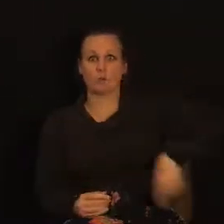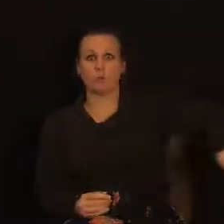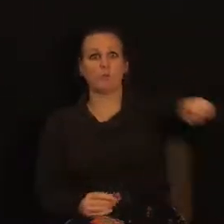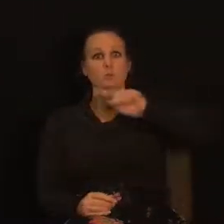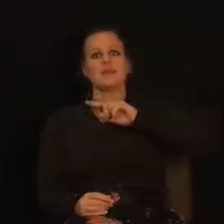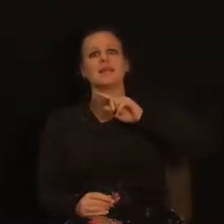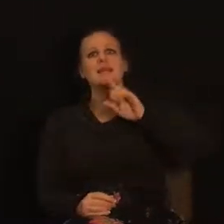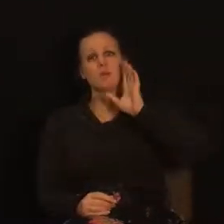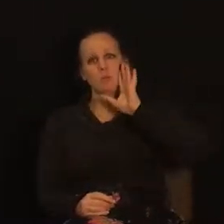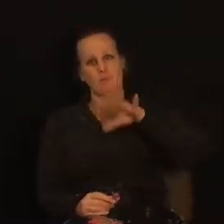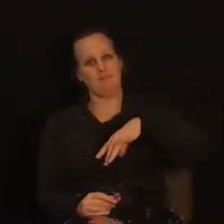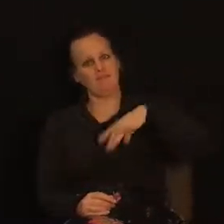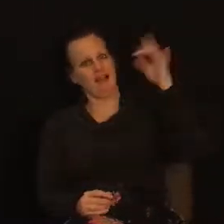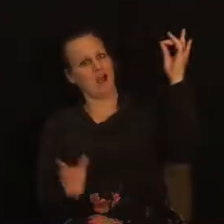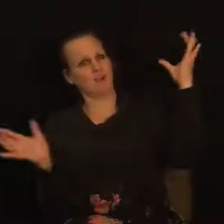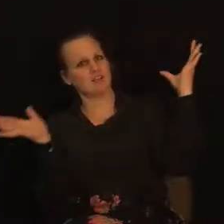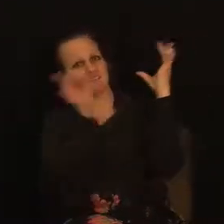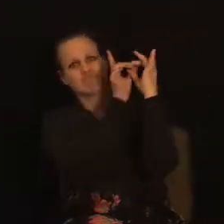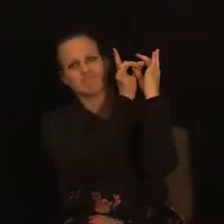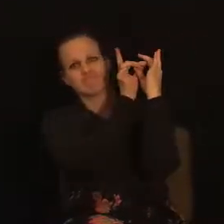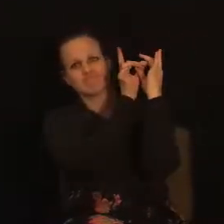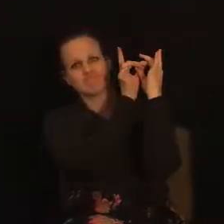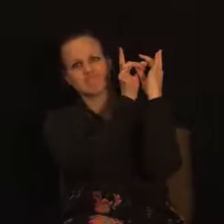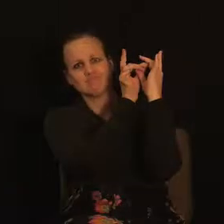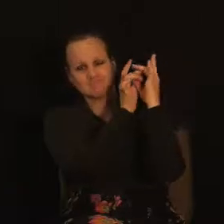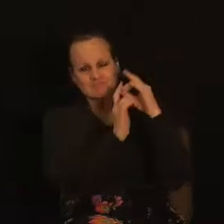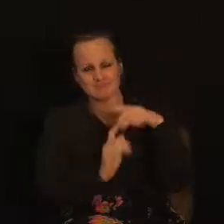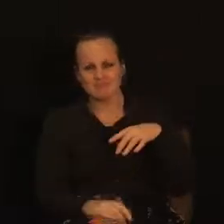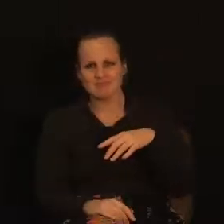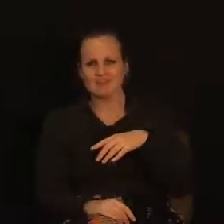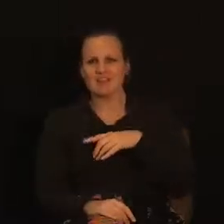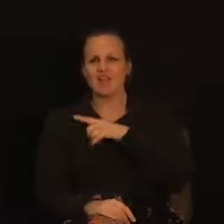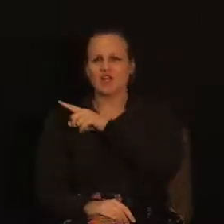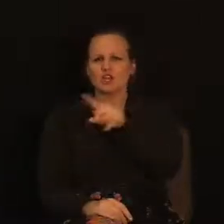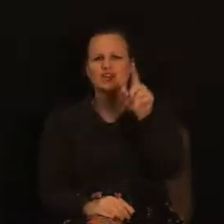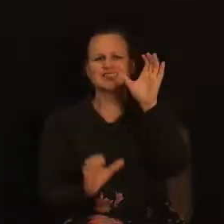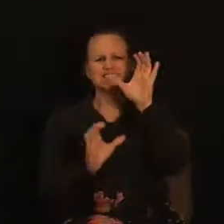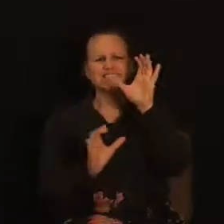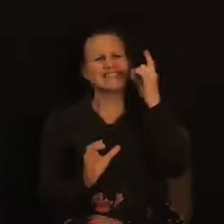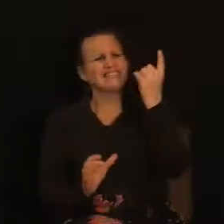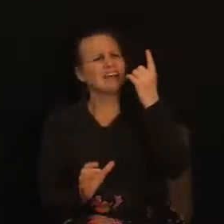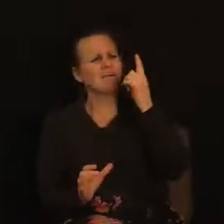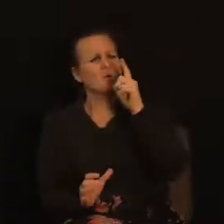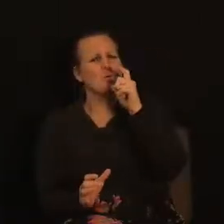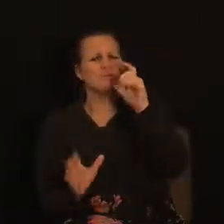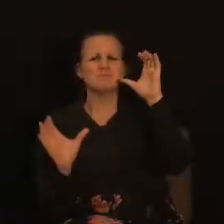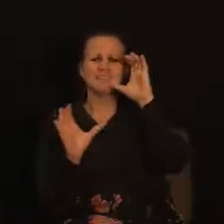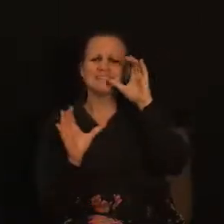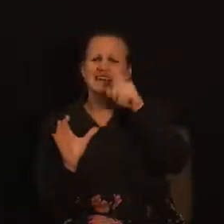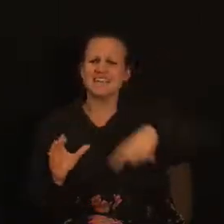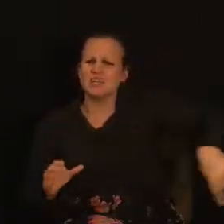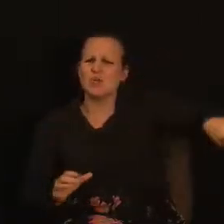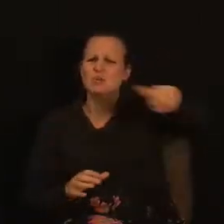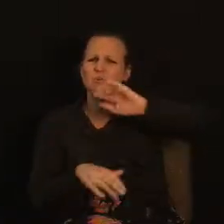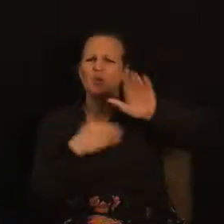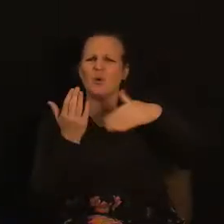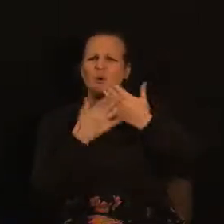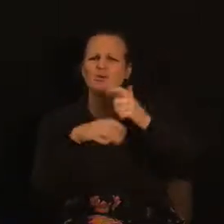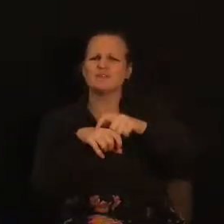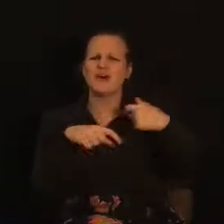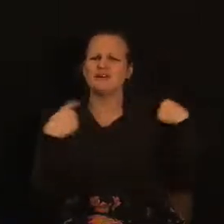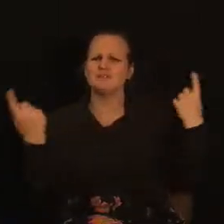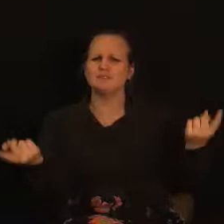found. You're seeking somebody who has been seeking you the whole time.